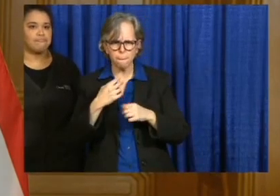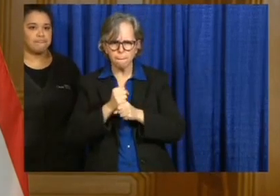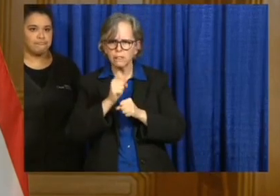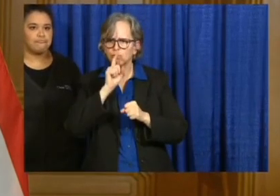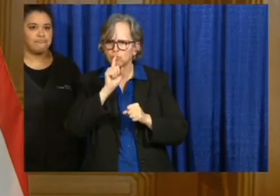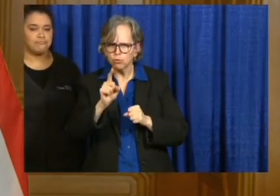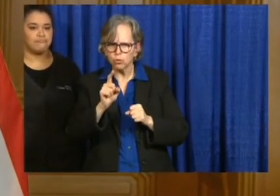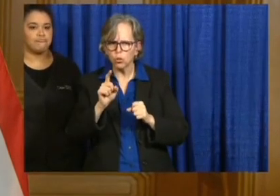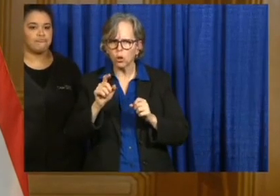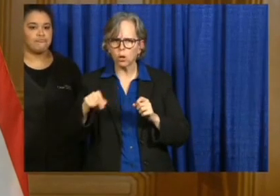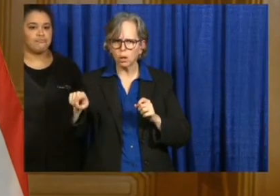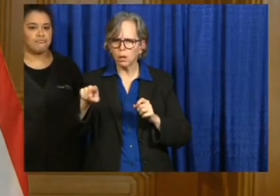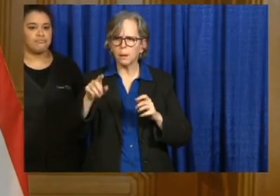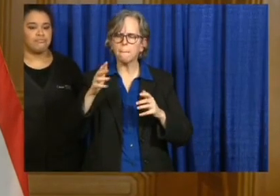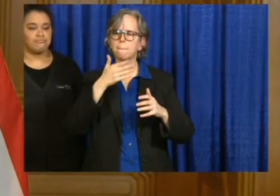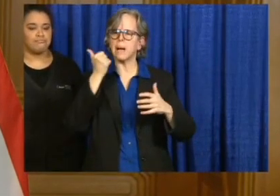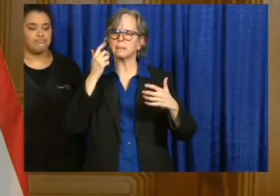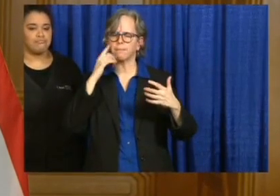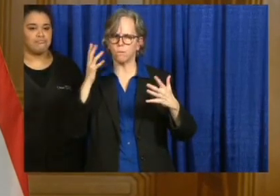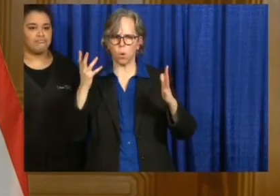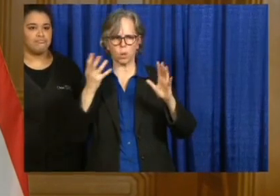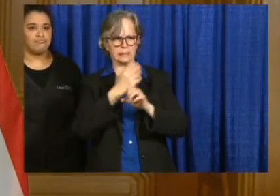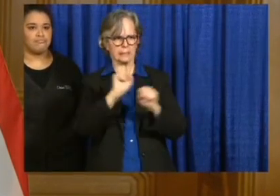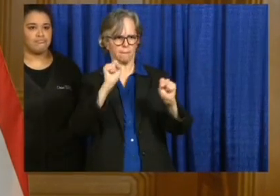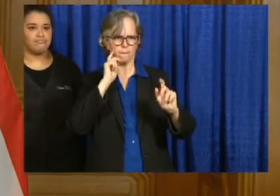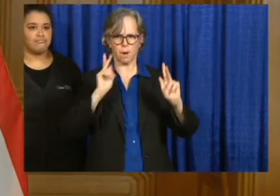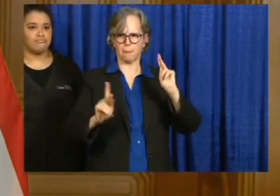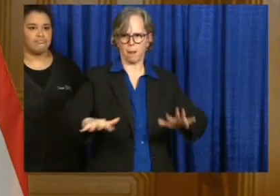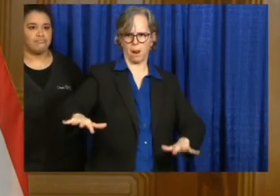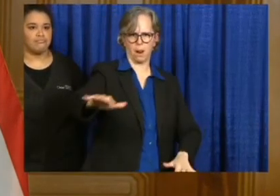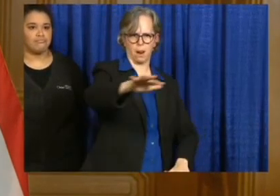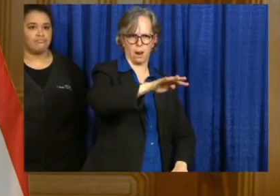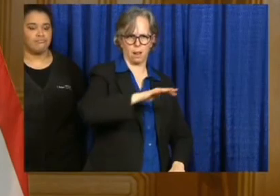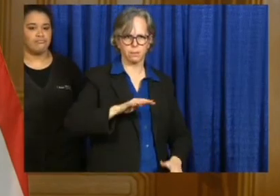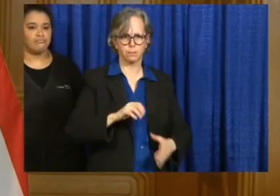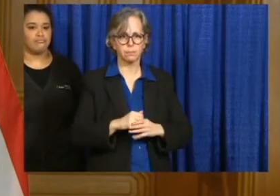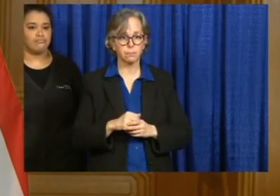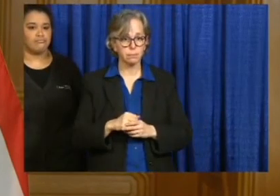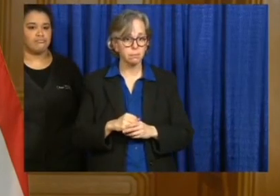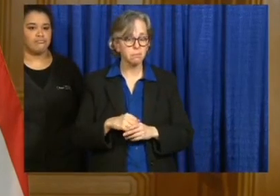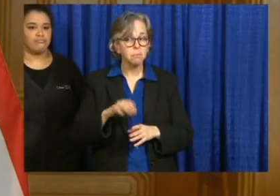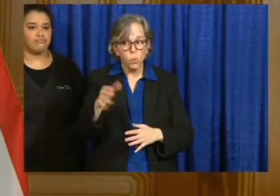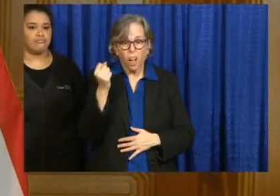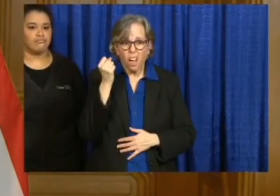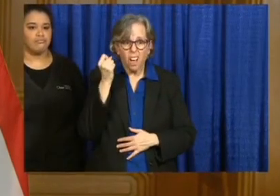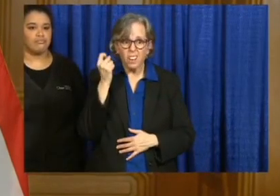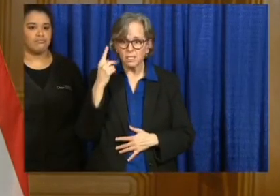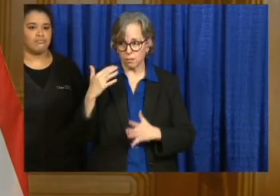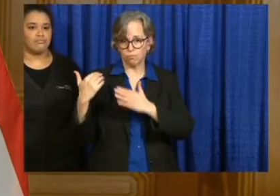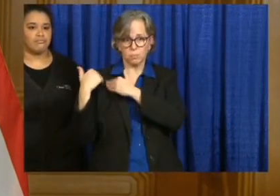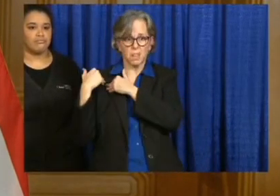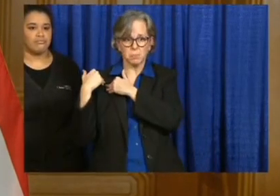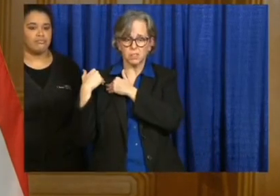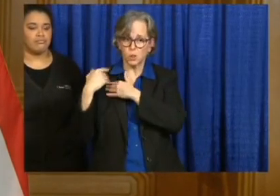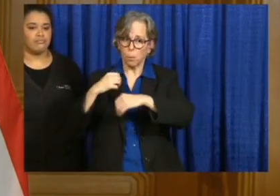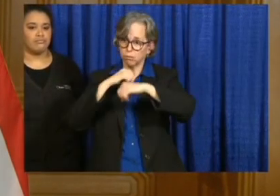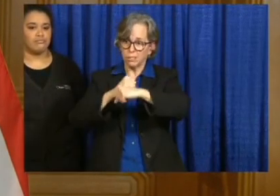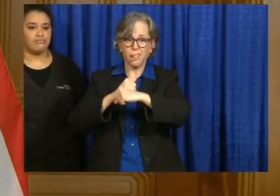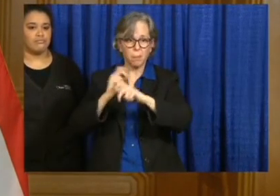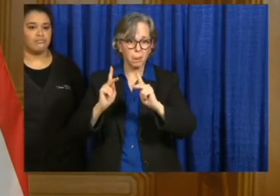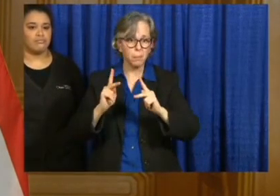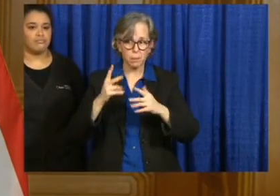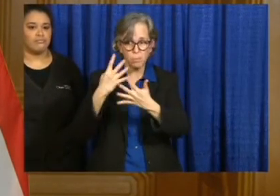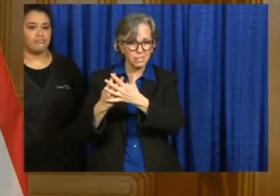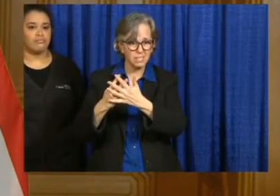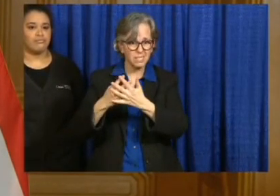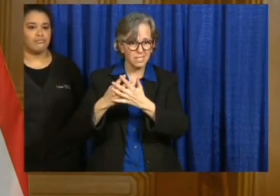the consideration of that, we do have an obligation to people in prison. We have an obligation to the staff to make it safe.